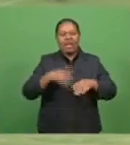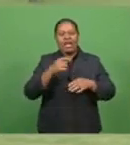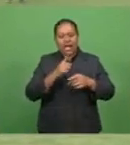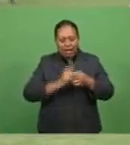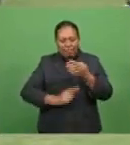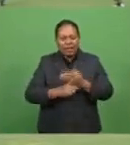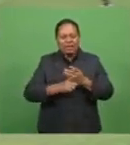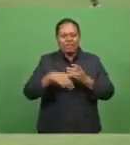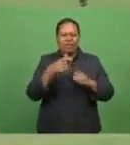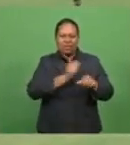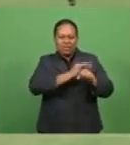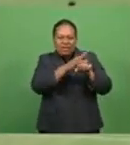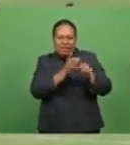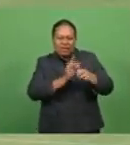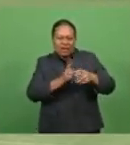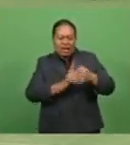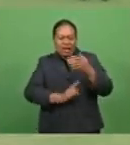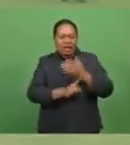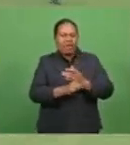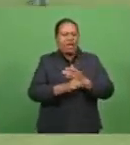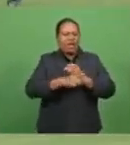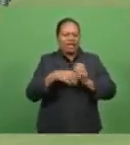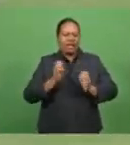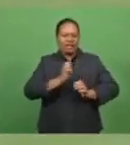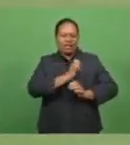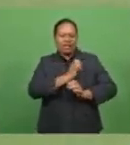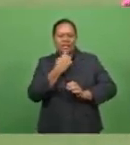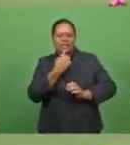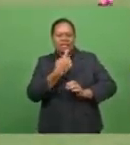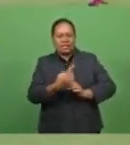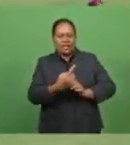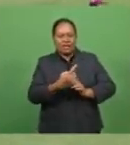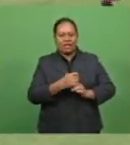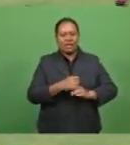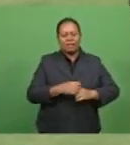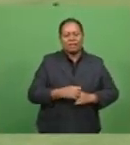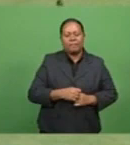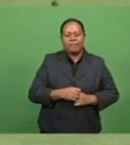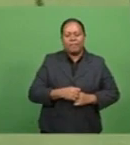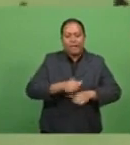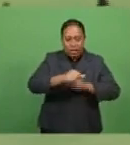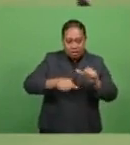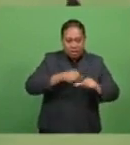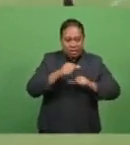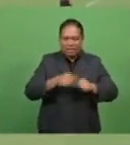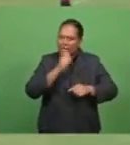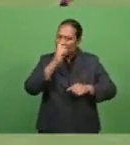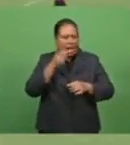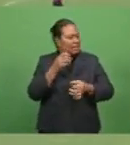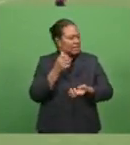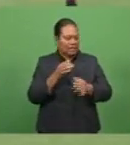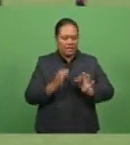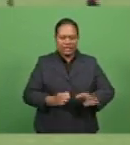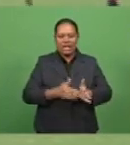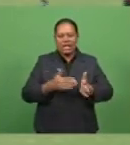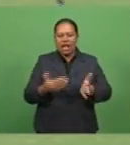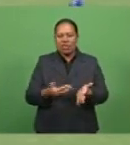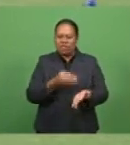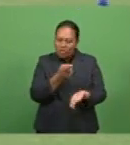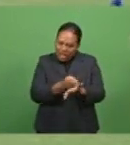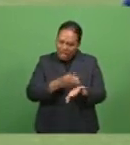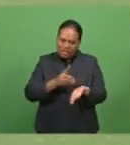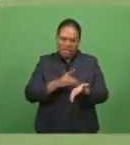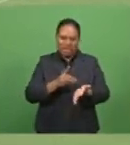of the pandemic, Fiji FA Chief Executive Mohammed Yusuf says the association cannot decide on an actual date